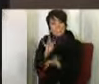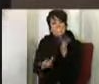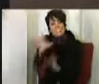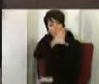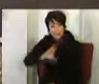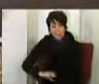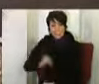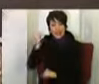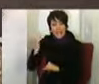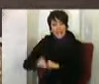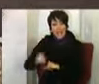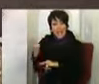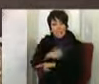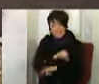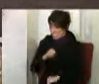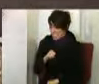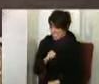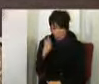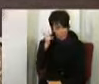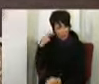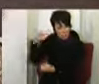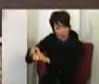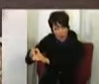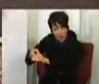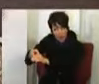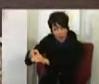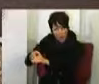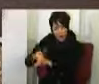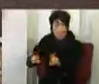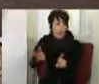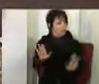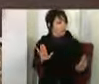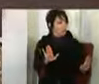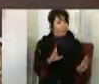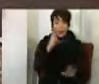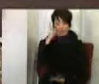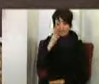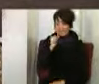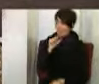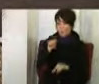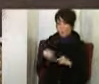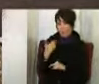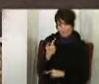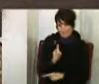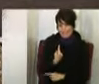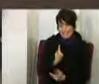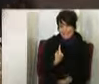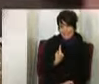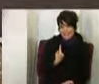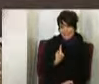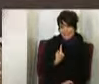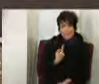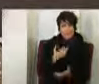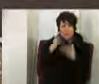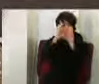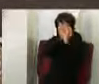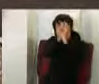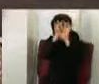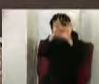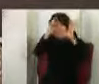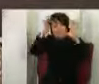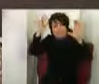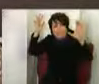They've doubted that I should even go there. But I've realized that it's not about me. It's about the greater